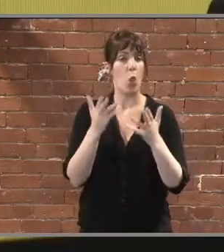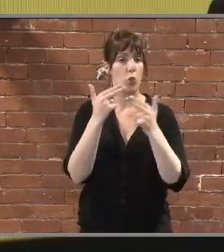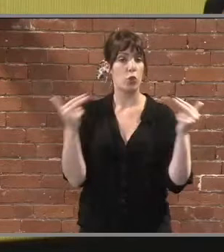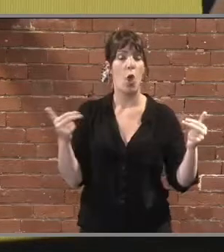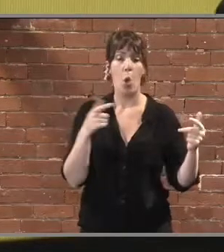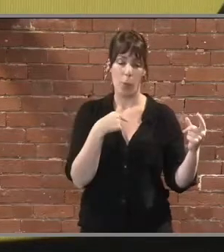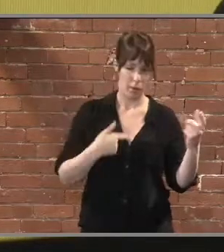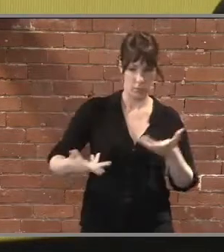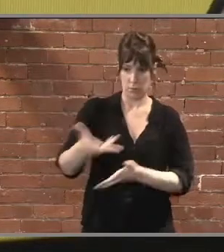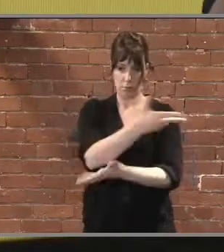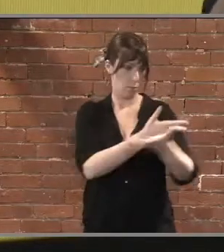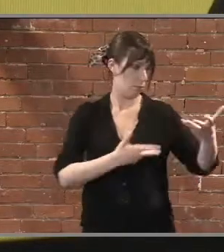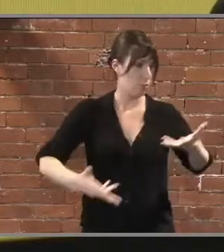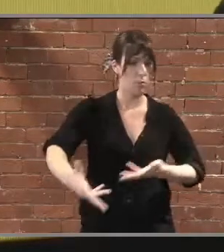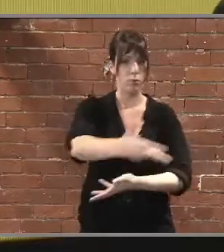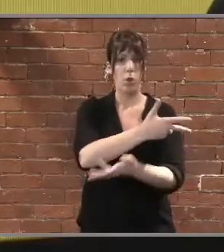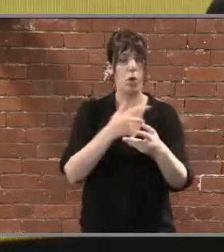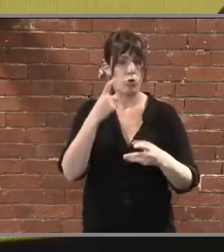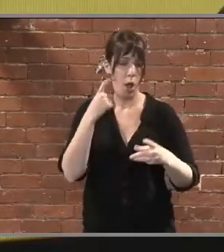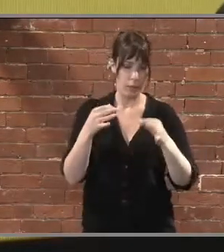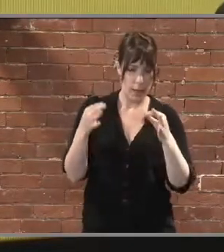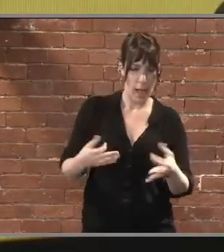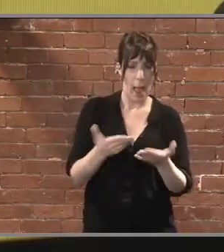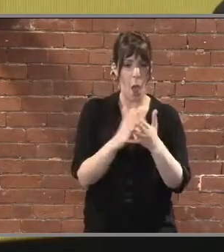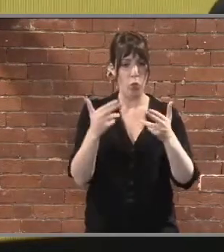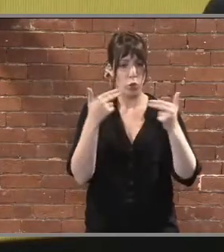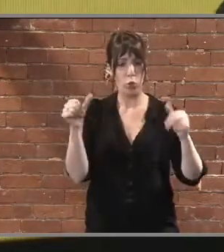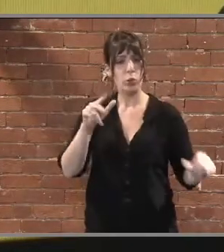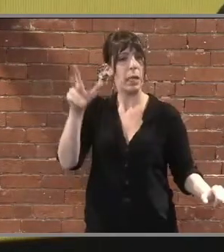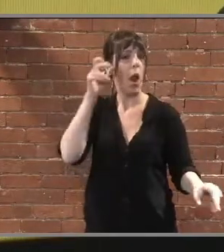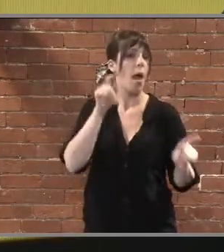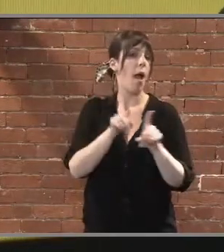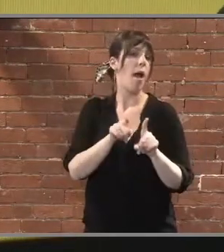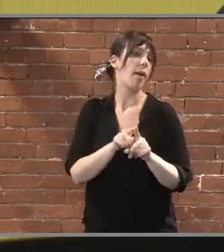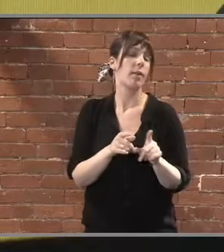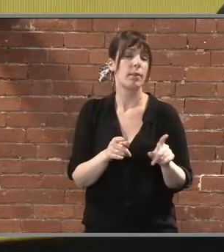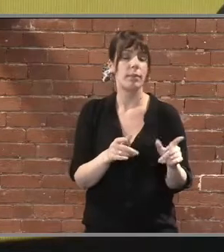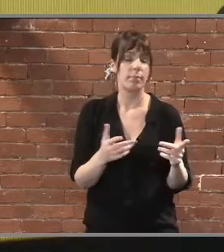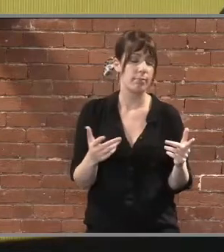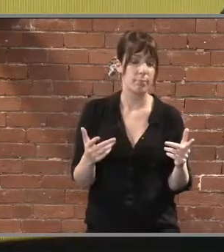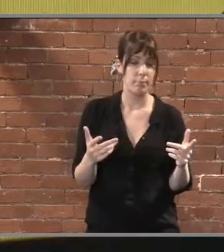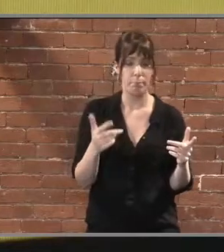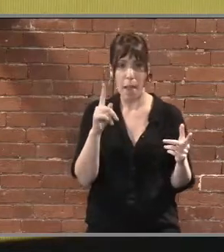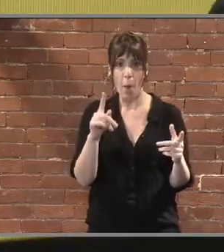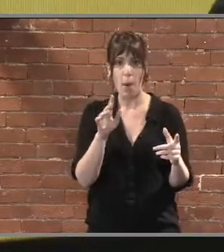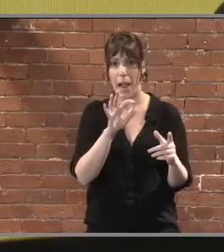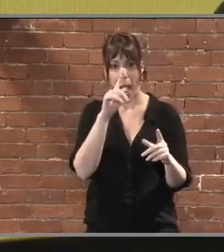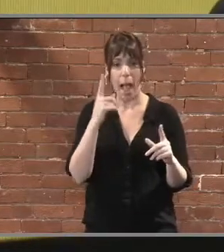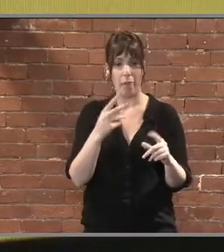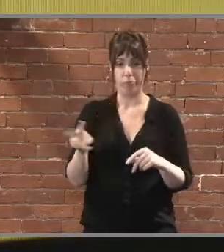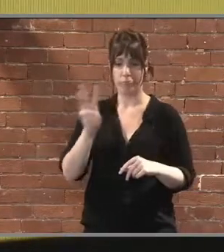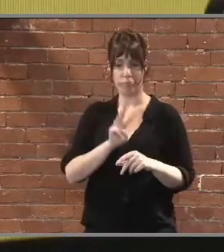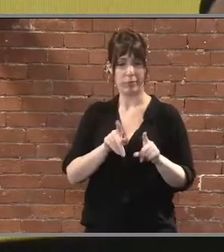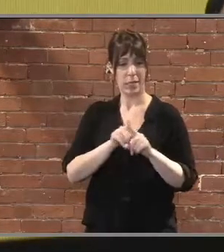about how the song sounds, what we're going to do, how we're going to approach like reinterpreting this work and creating